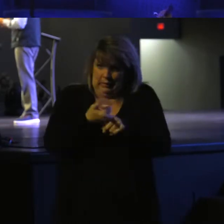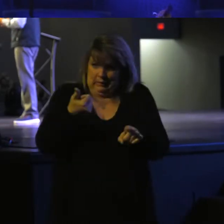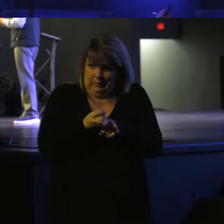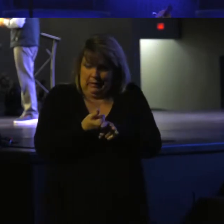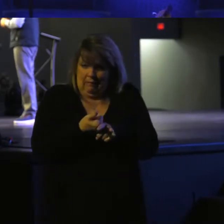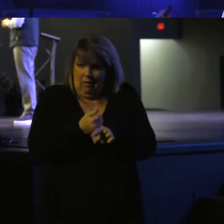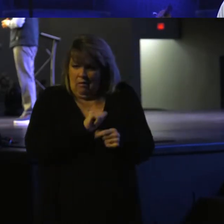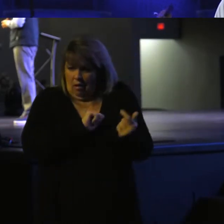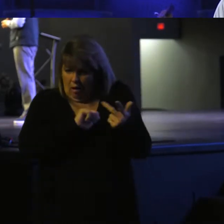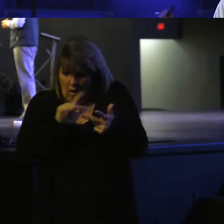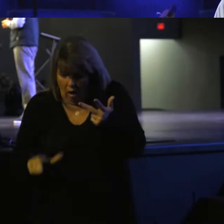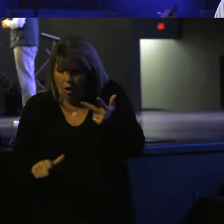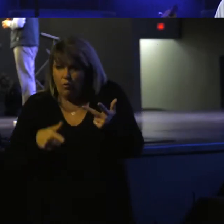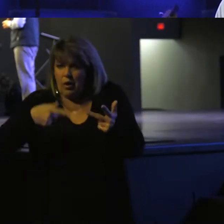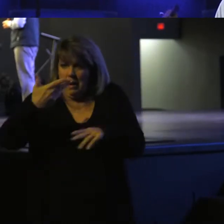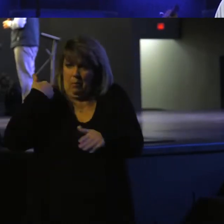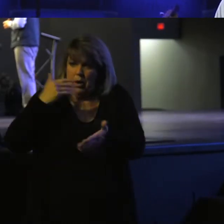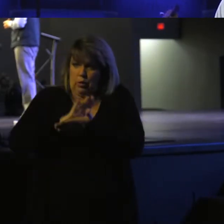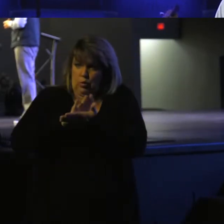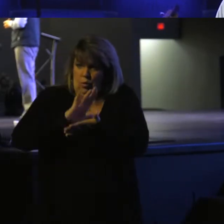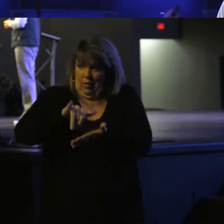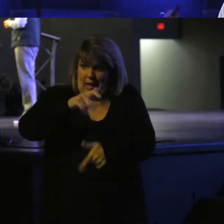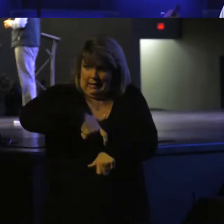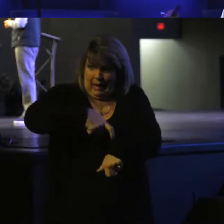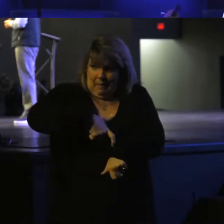all three preschoolers at the time.